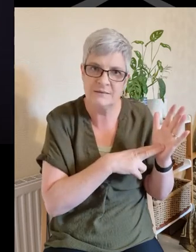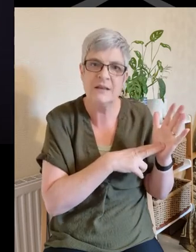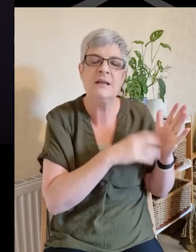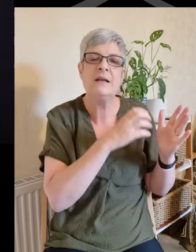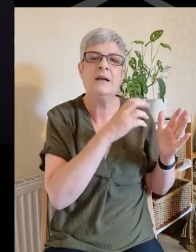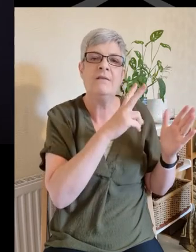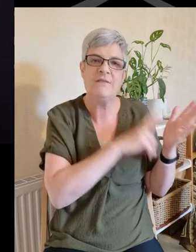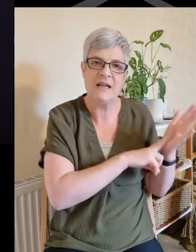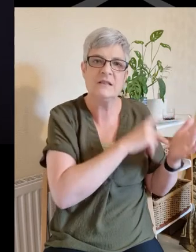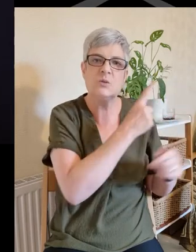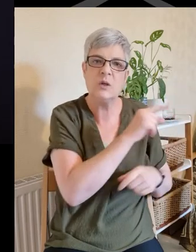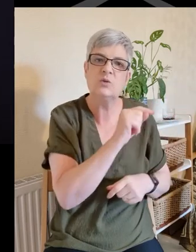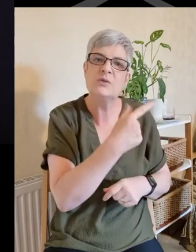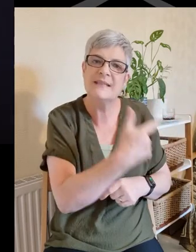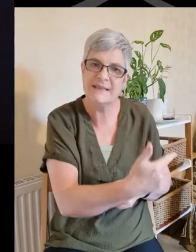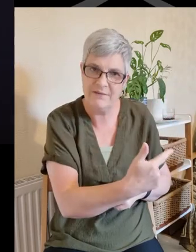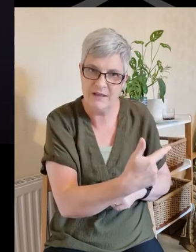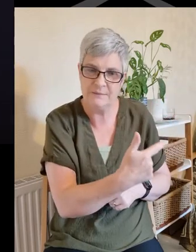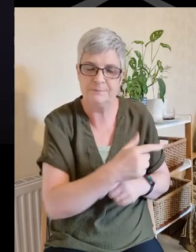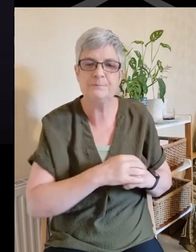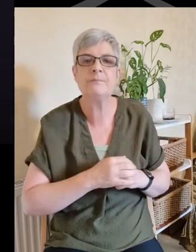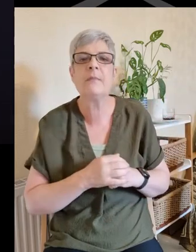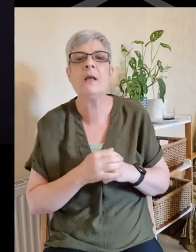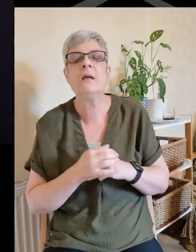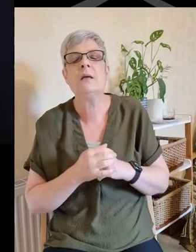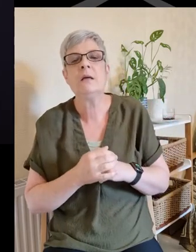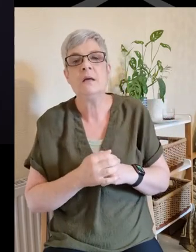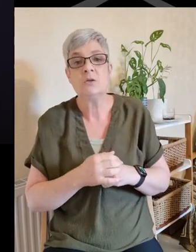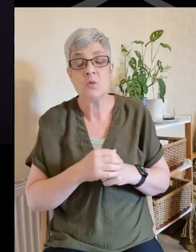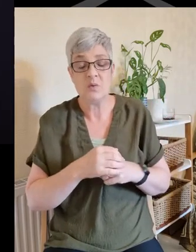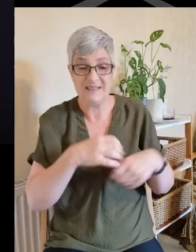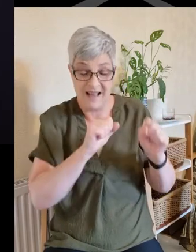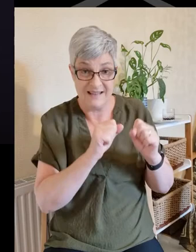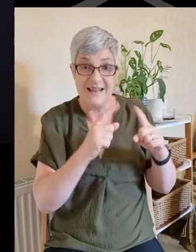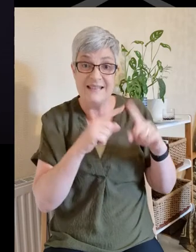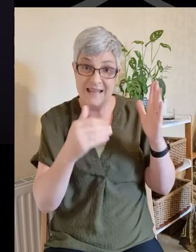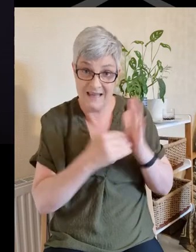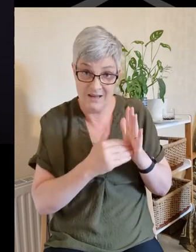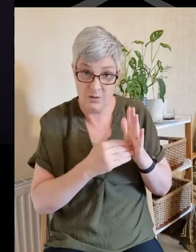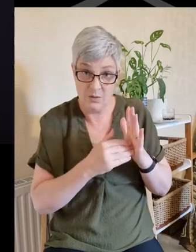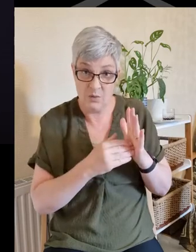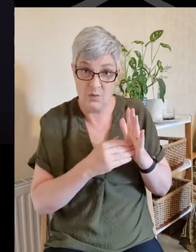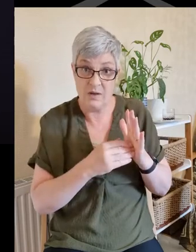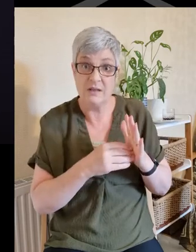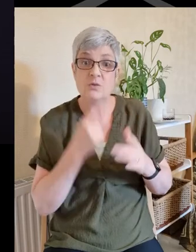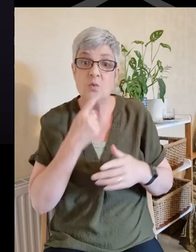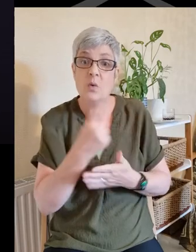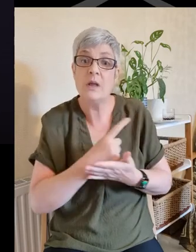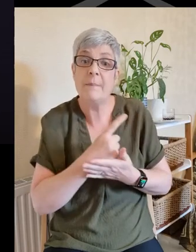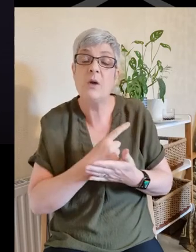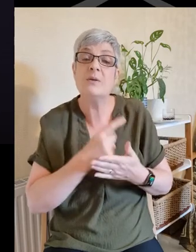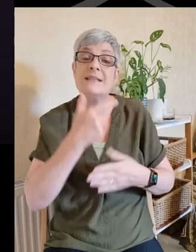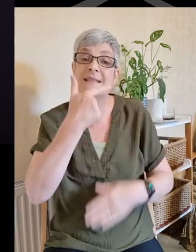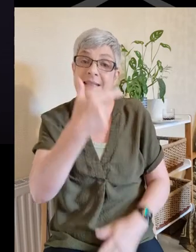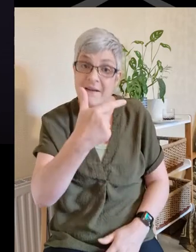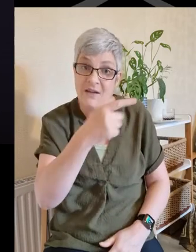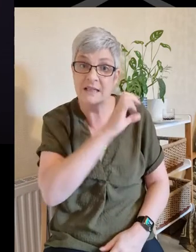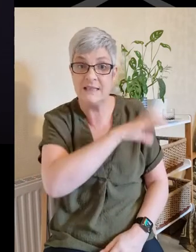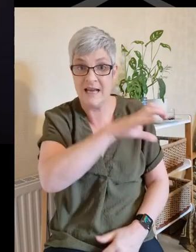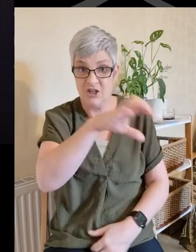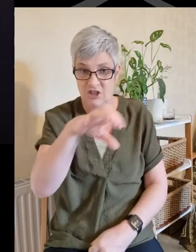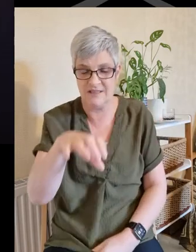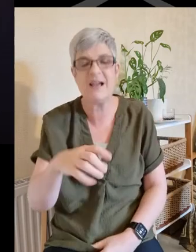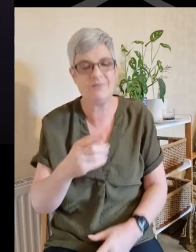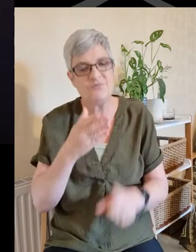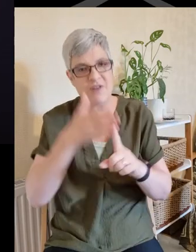chapter 25. Beginning with that, Ezekiel is given words against seven nations. And that's a kind of recognized